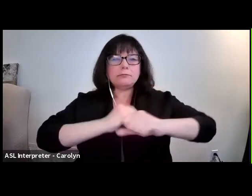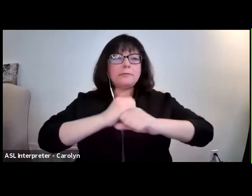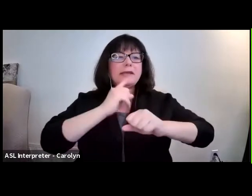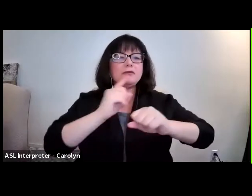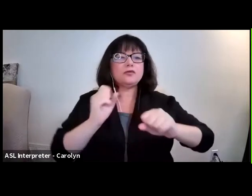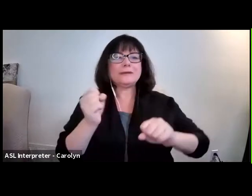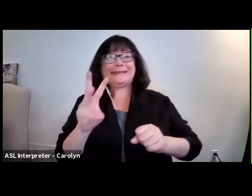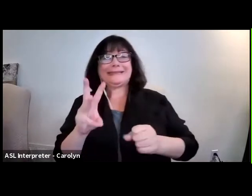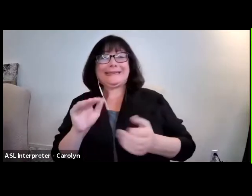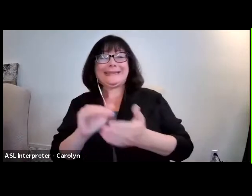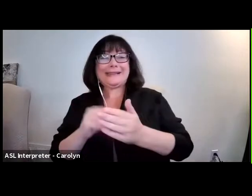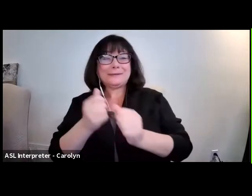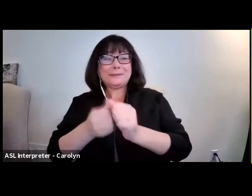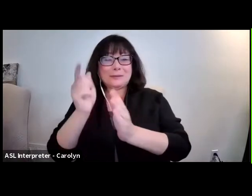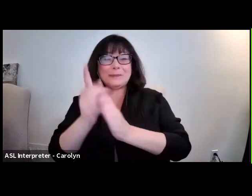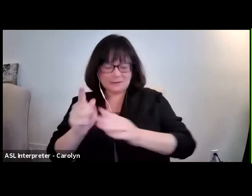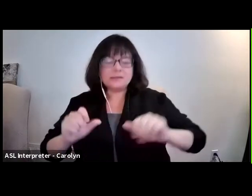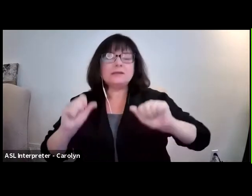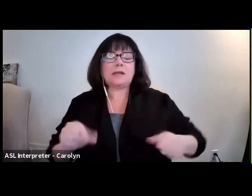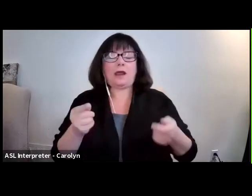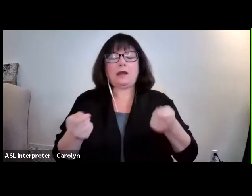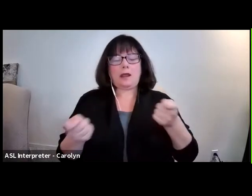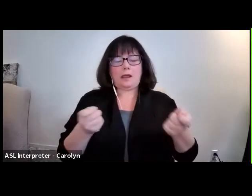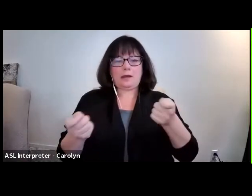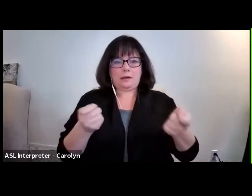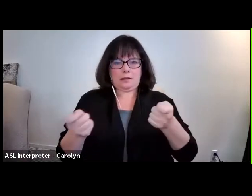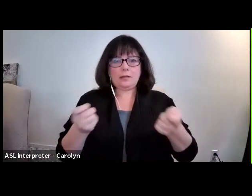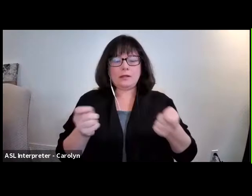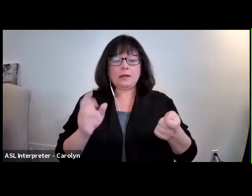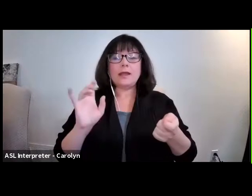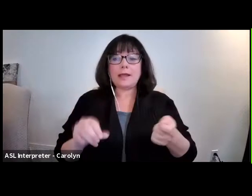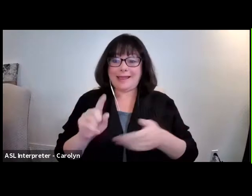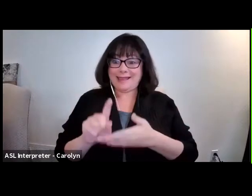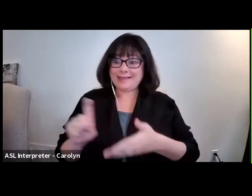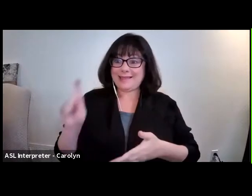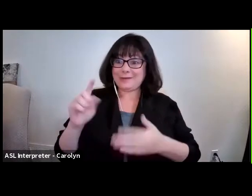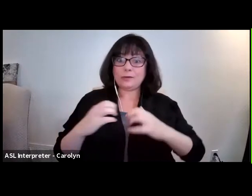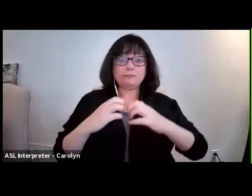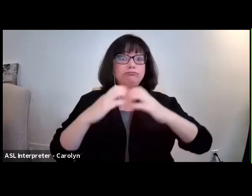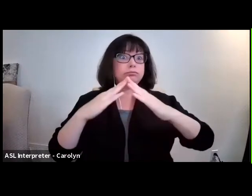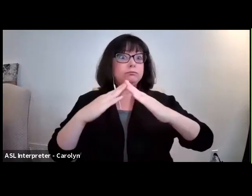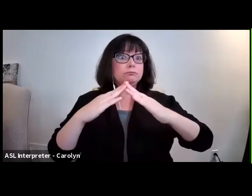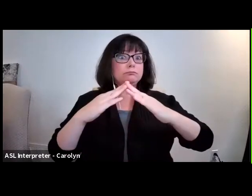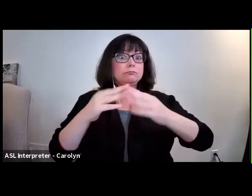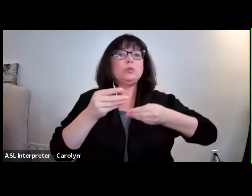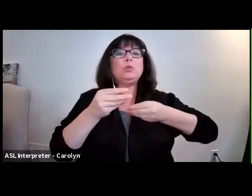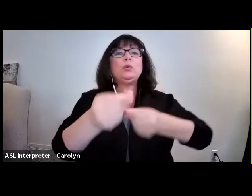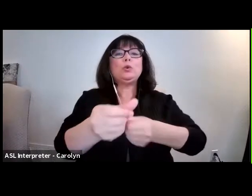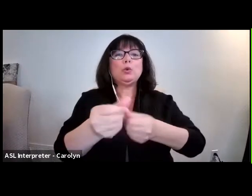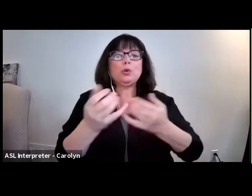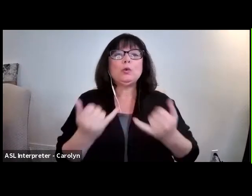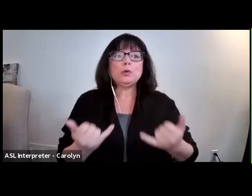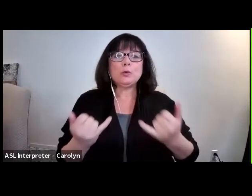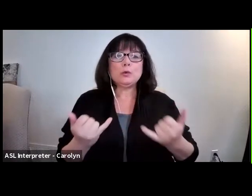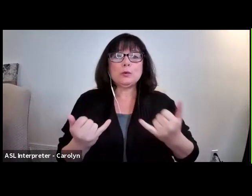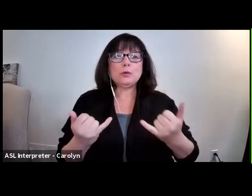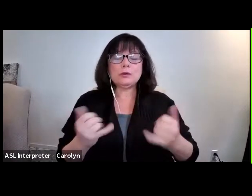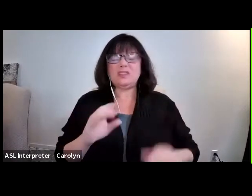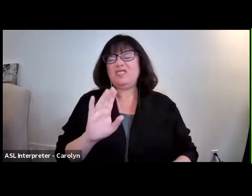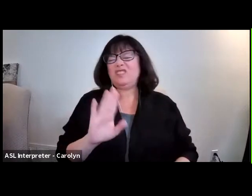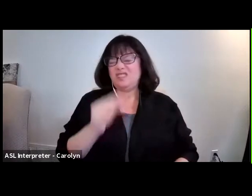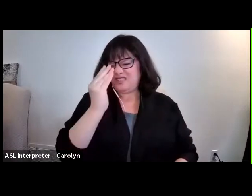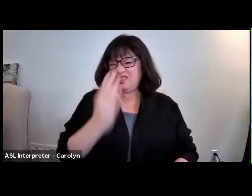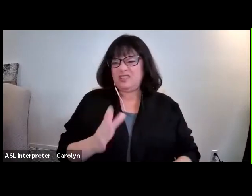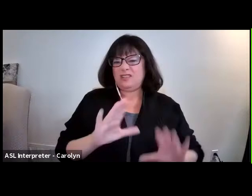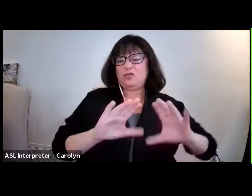response time while also performing reliably. The UIT teams will continue to work